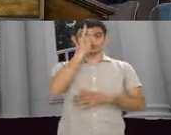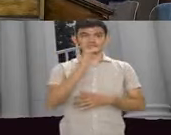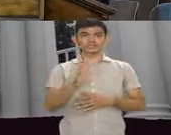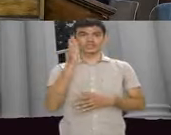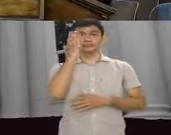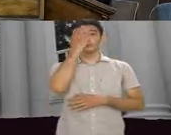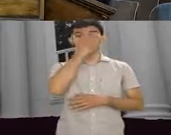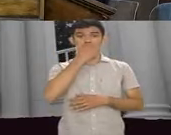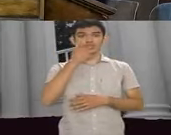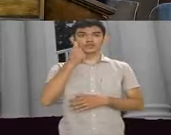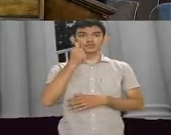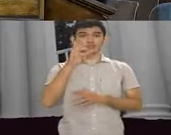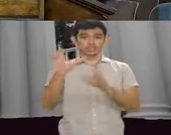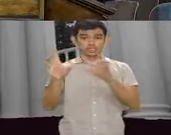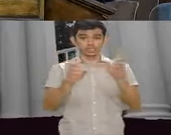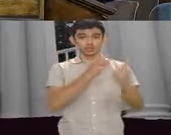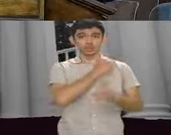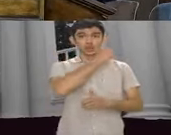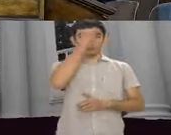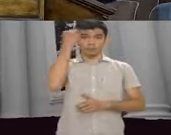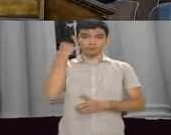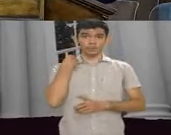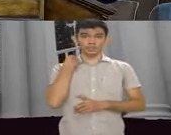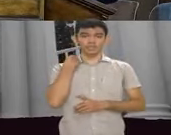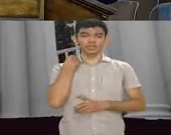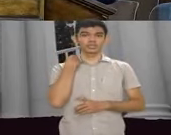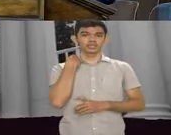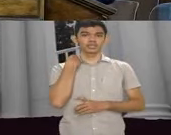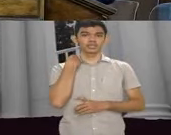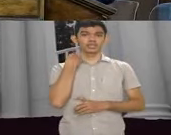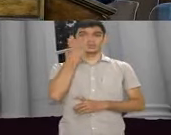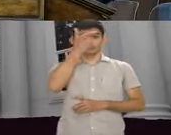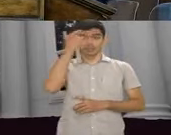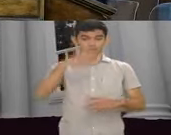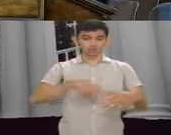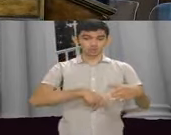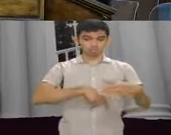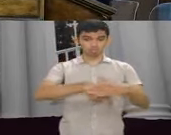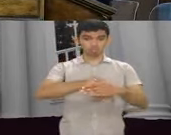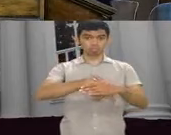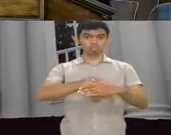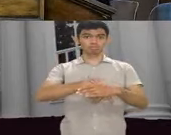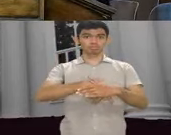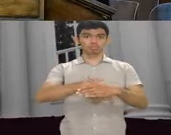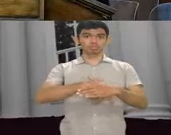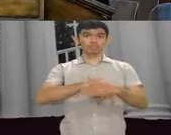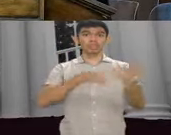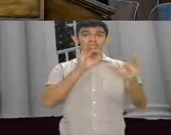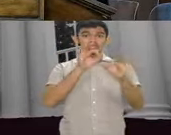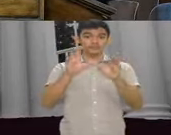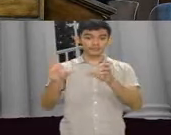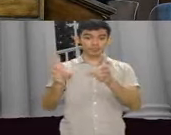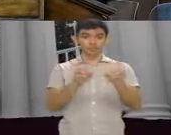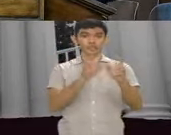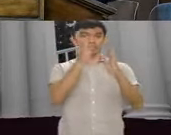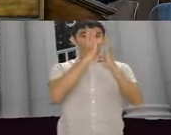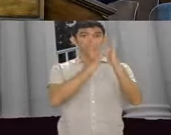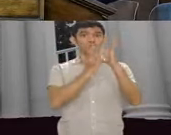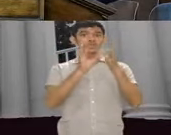Nindot to ang nahimo ni Mary kay or gipahimo ni Mary kay nagsabak siya. Pero if you are doing the will of